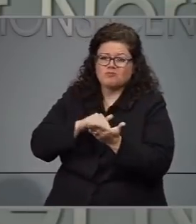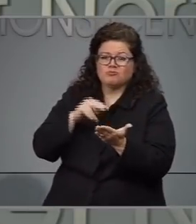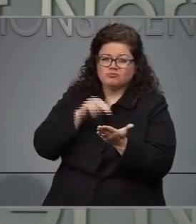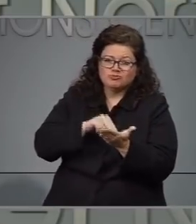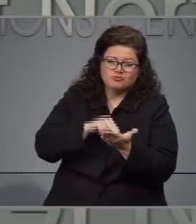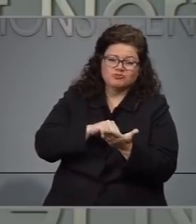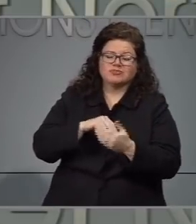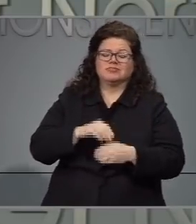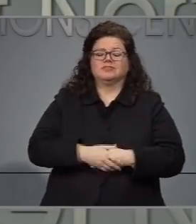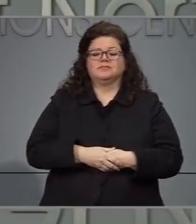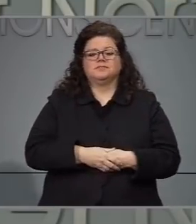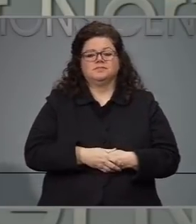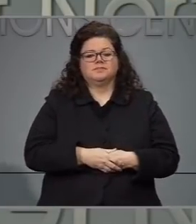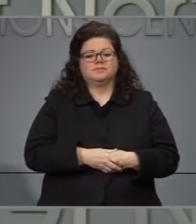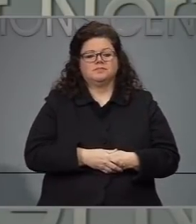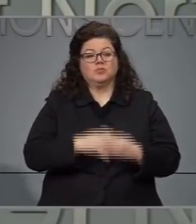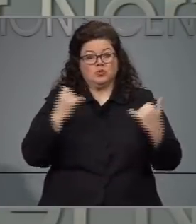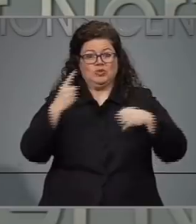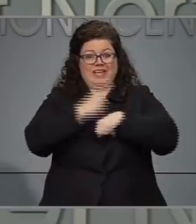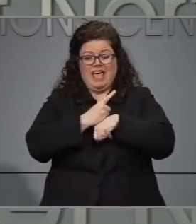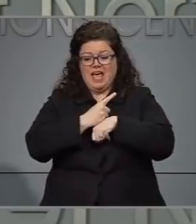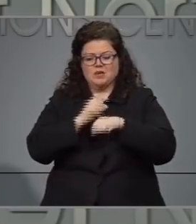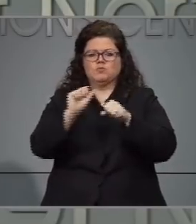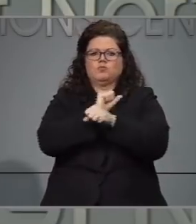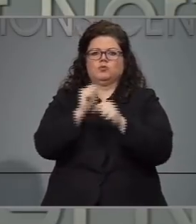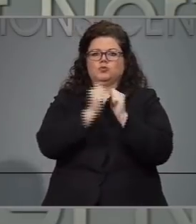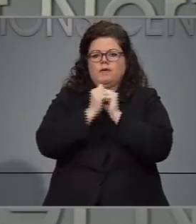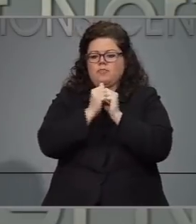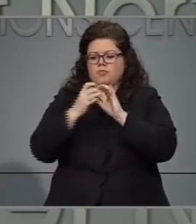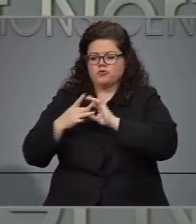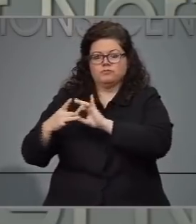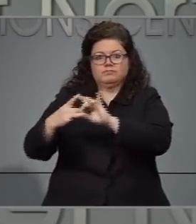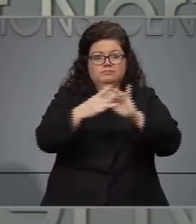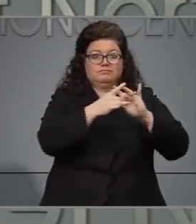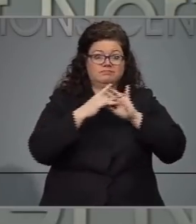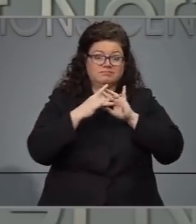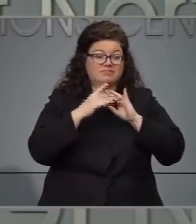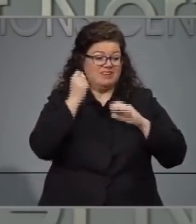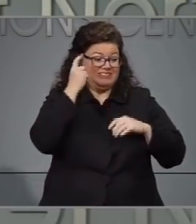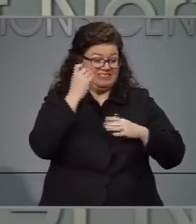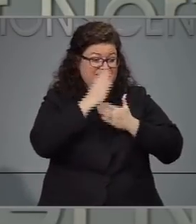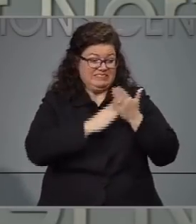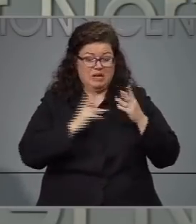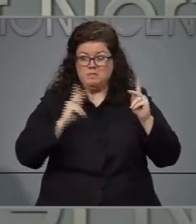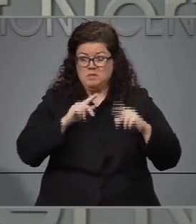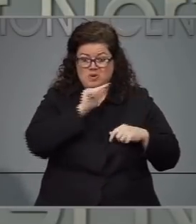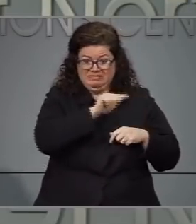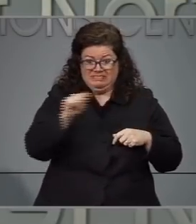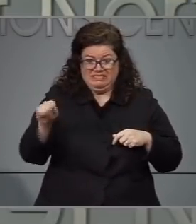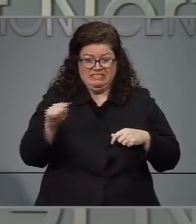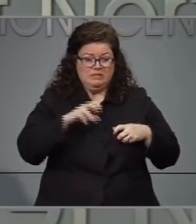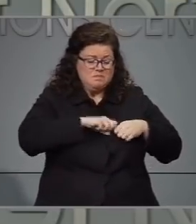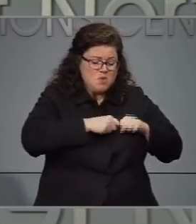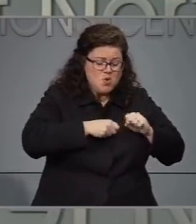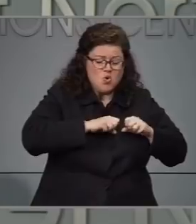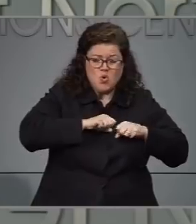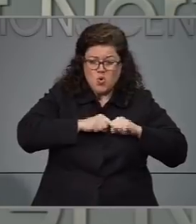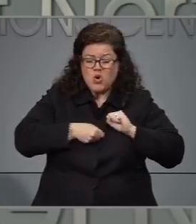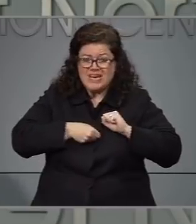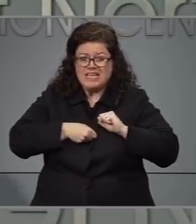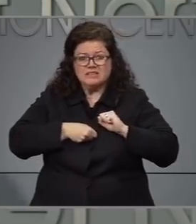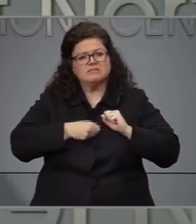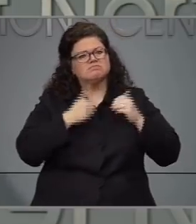Today, we join together as a state to keep those who are mourning in our prayers. Let's also